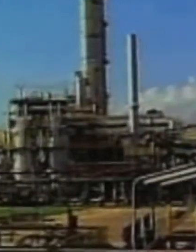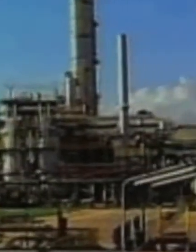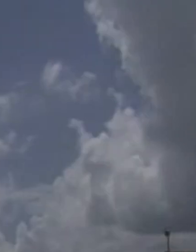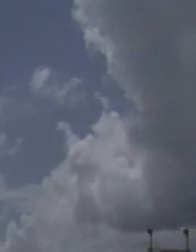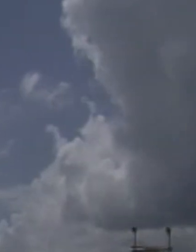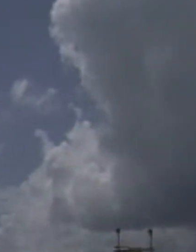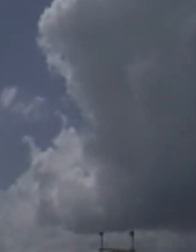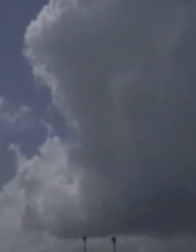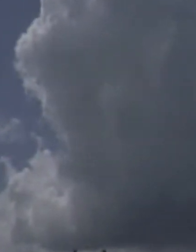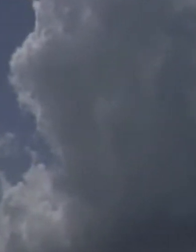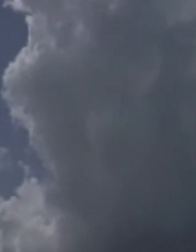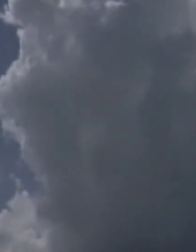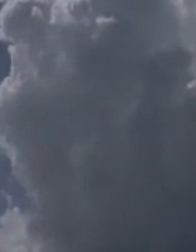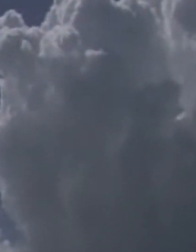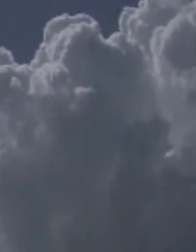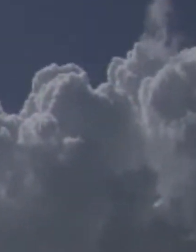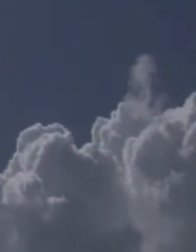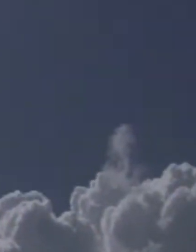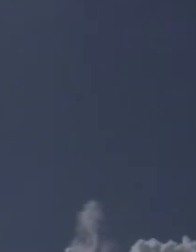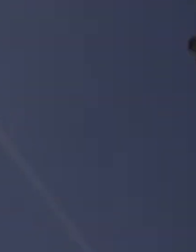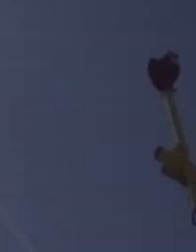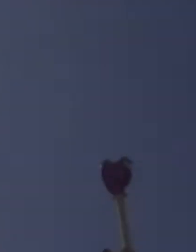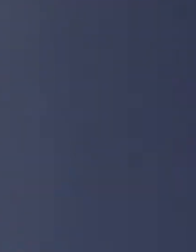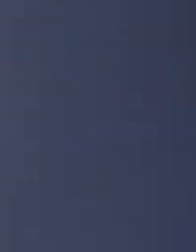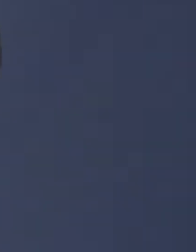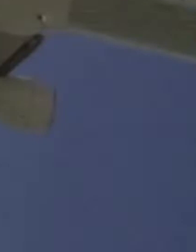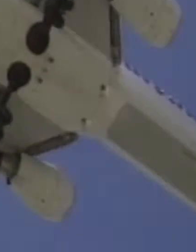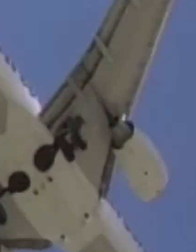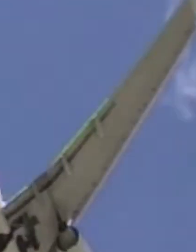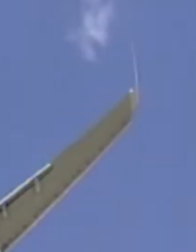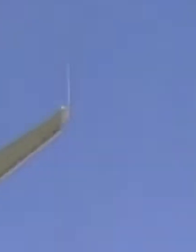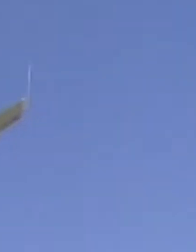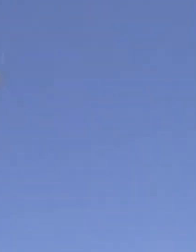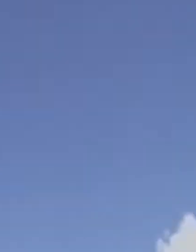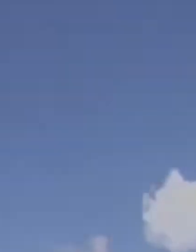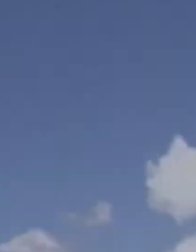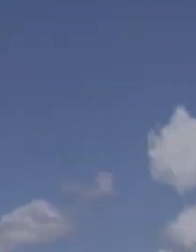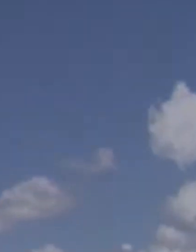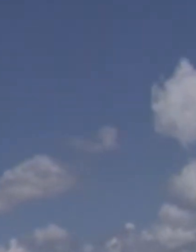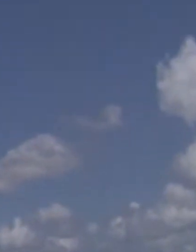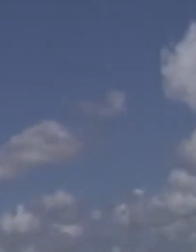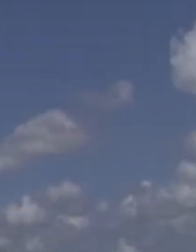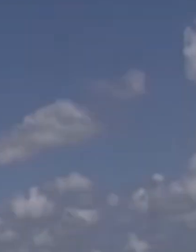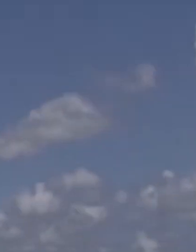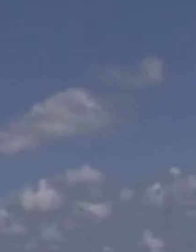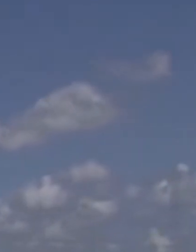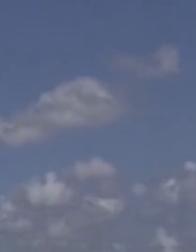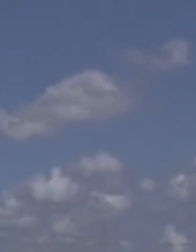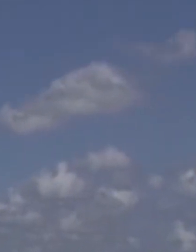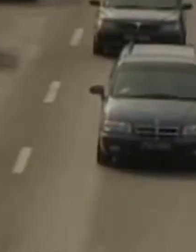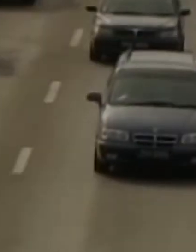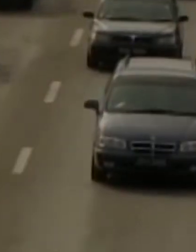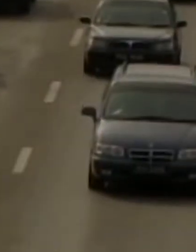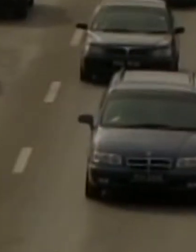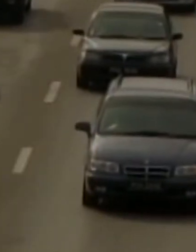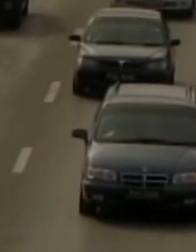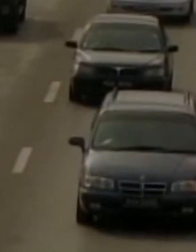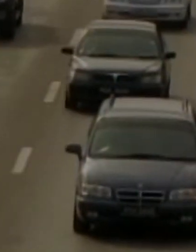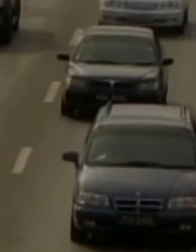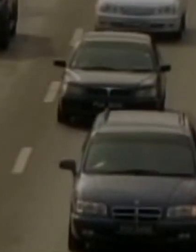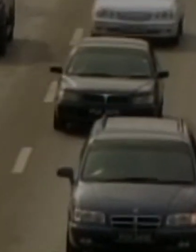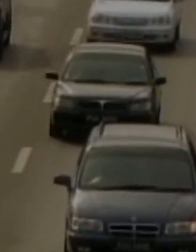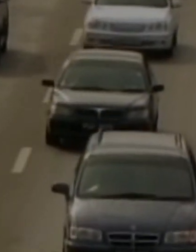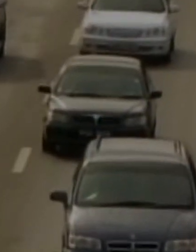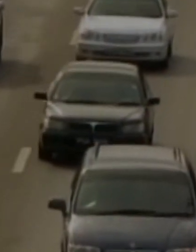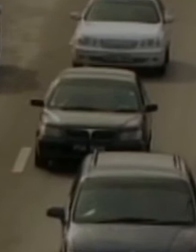arena. For years, while Trinidad and Tobago has enjoyed the benefits of fuel subsidies, the gradual removal of this subsidy has been a